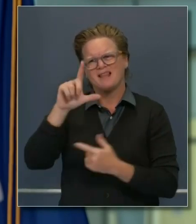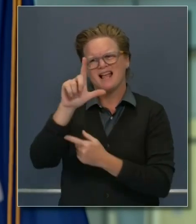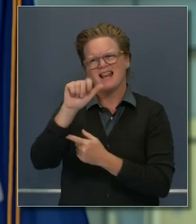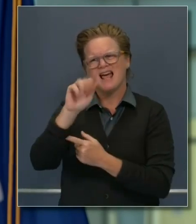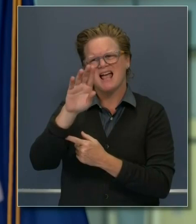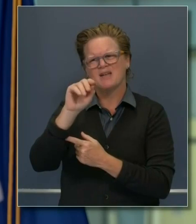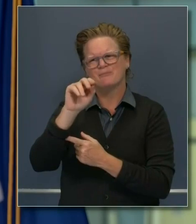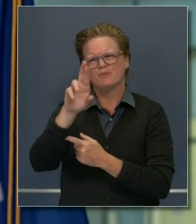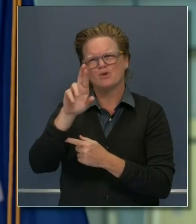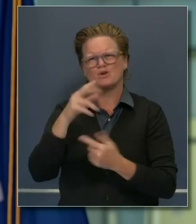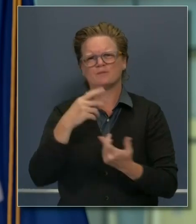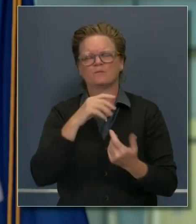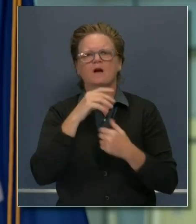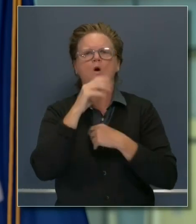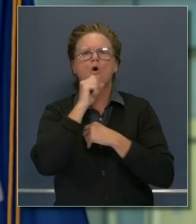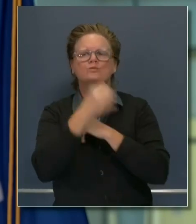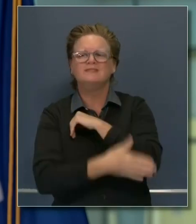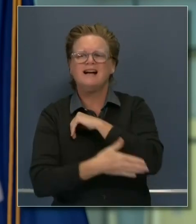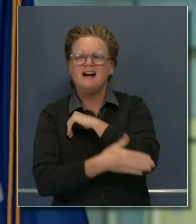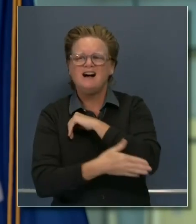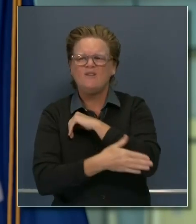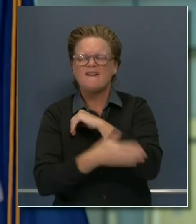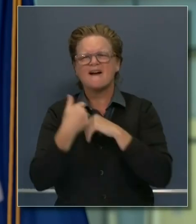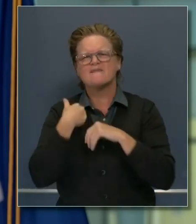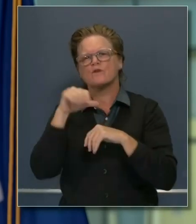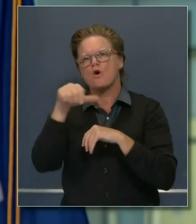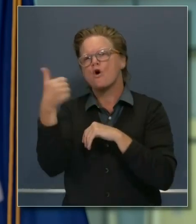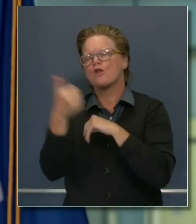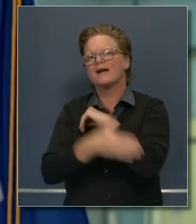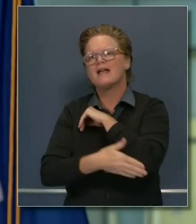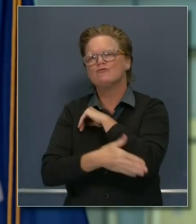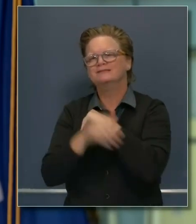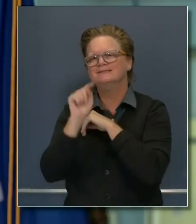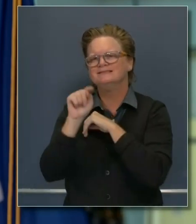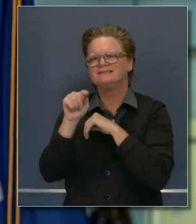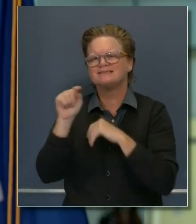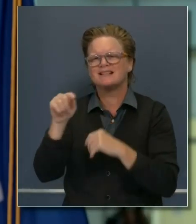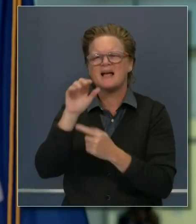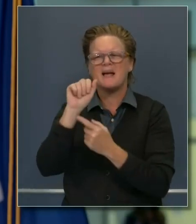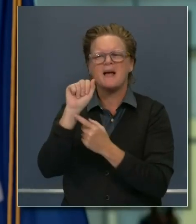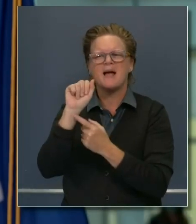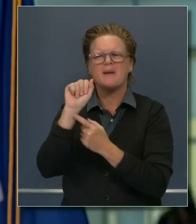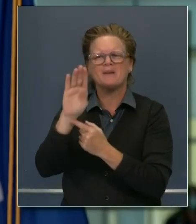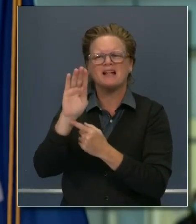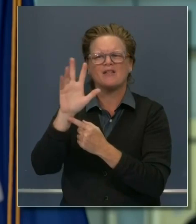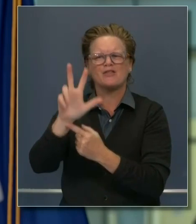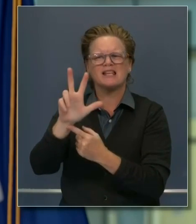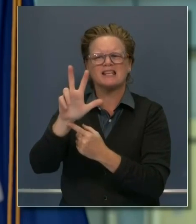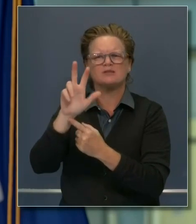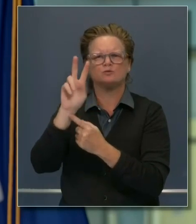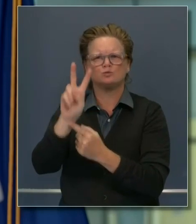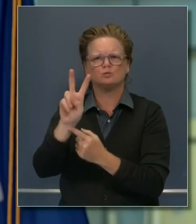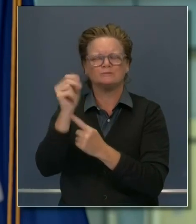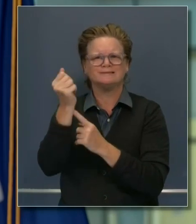parts of California, about whether you will sign into law AB 3216, the labor retention law put forward by Ash